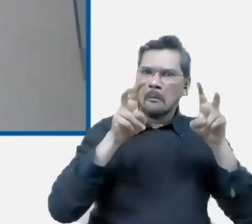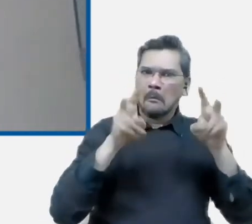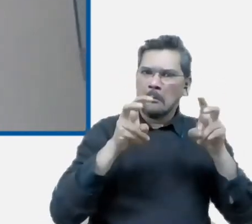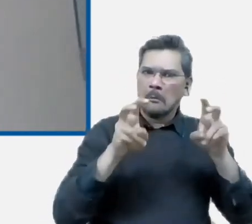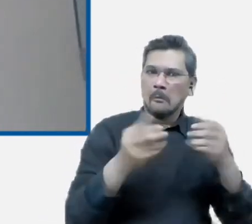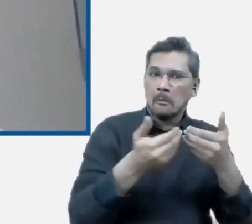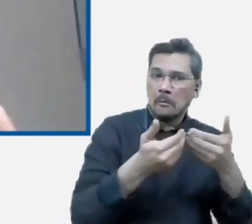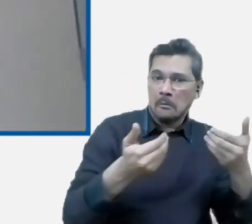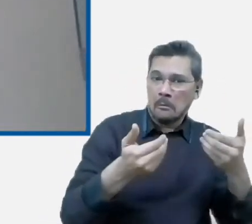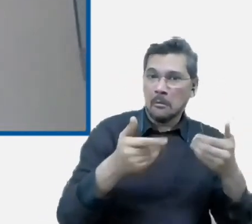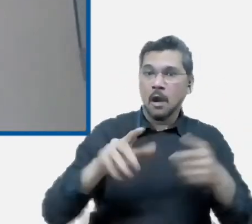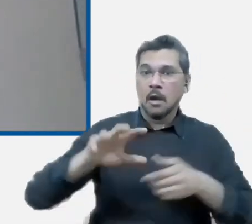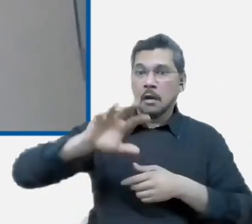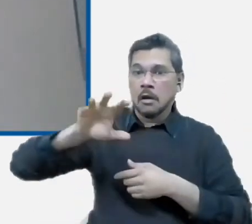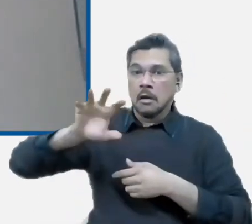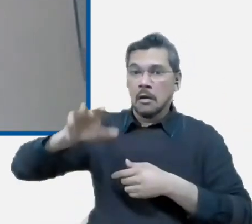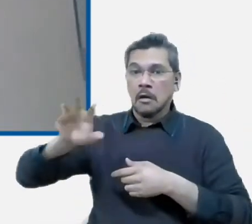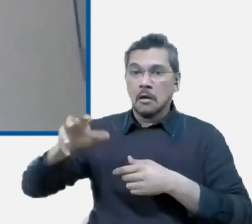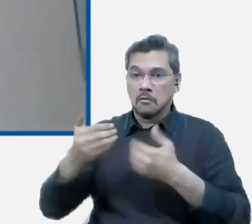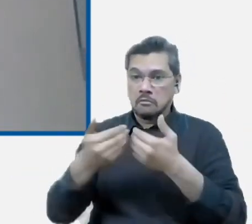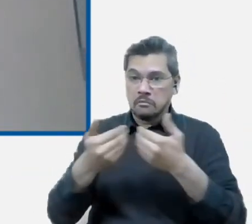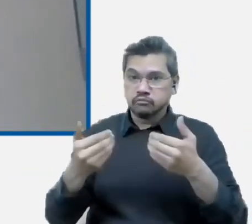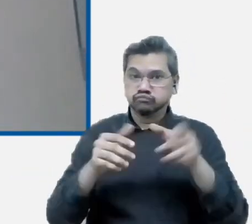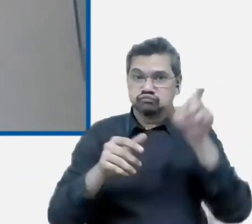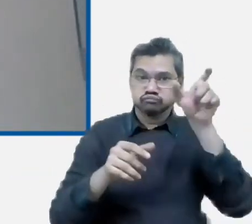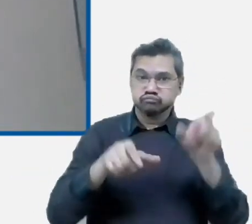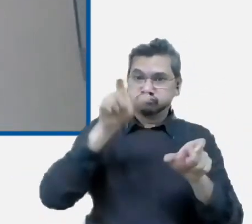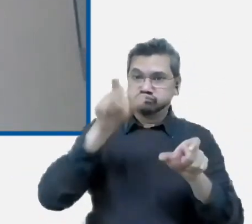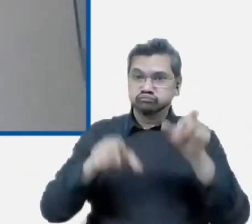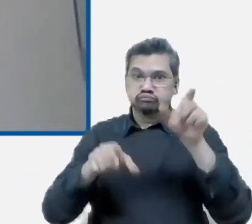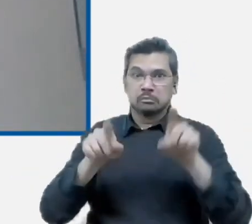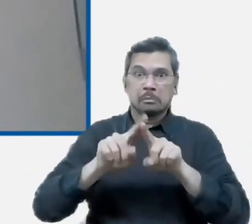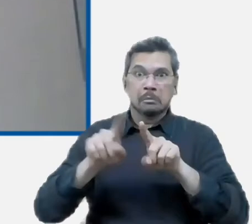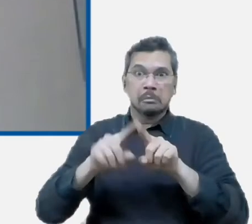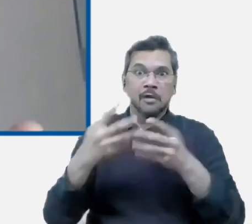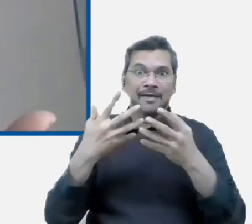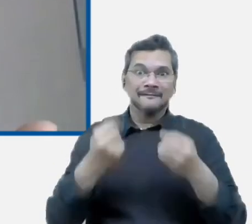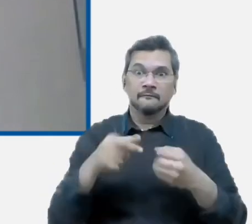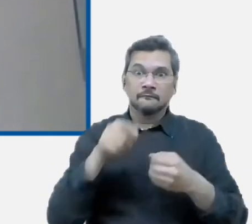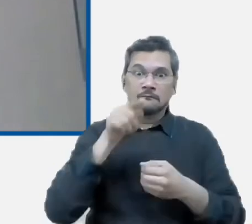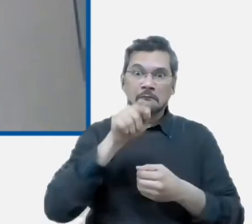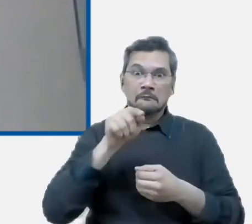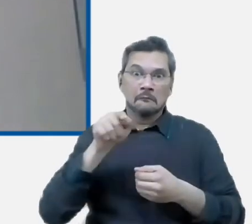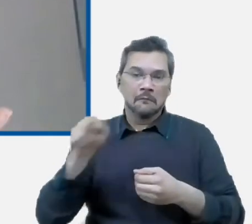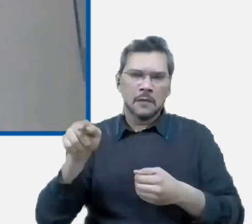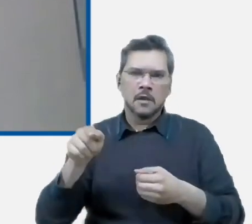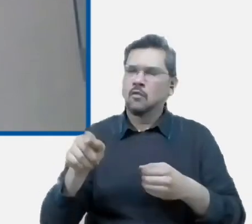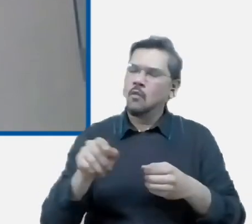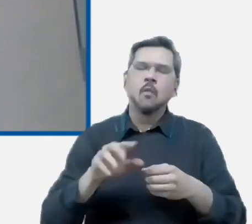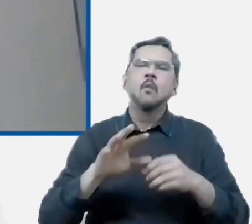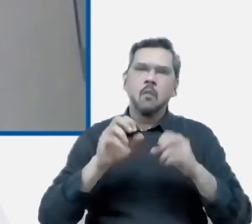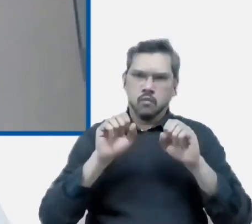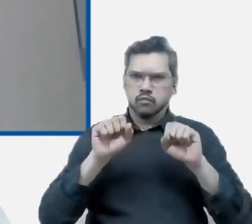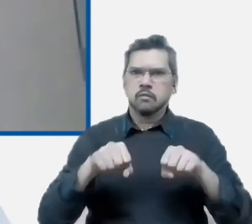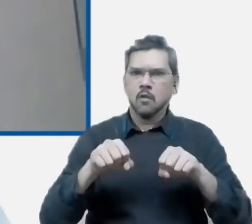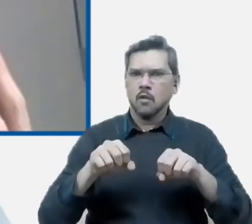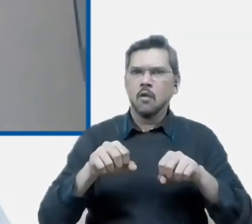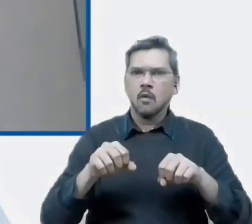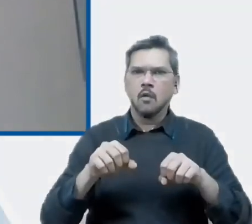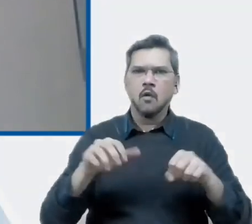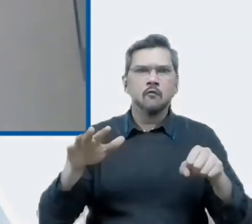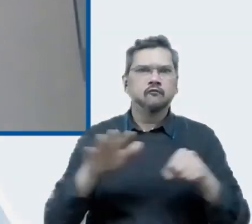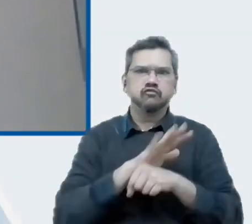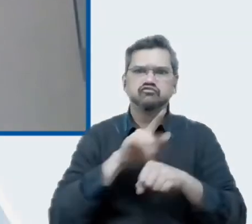the source of the data, the date of the data. Everything is there and fully attributable. So that's one. And then the second one is